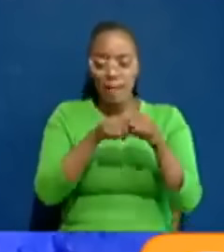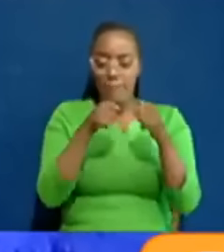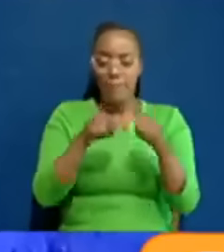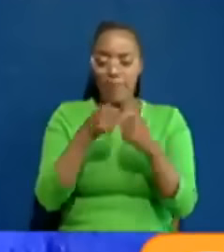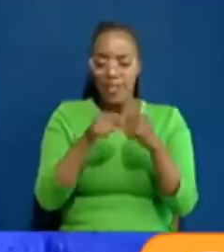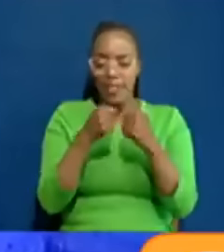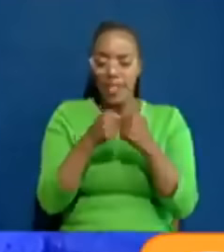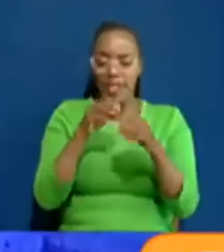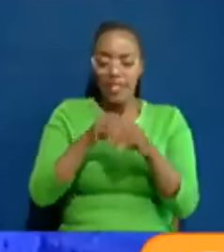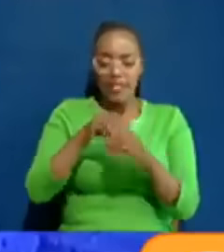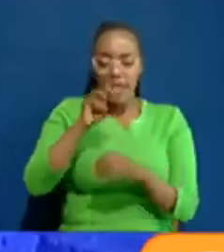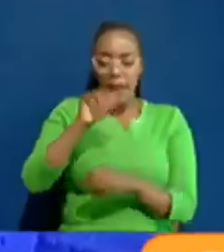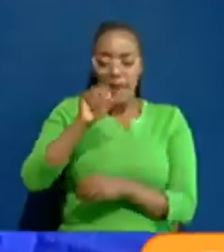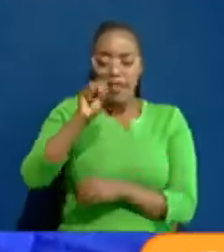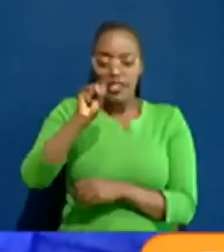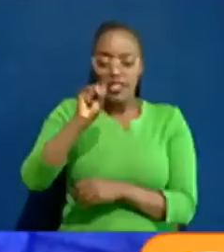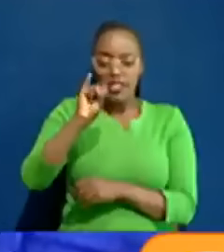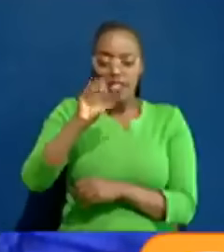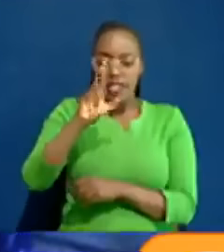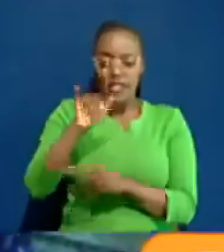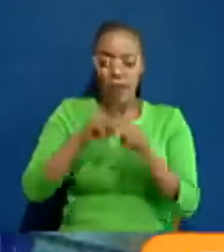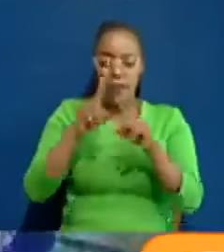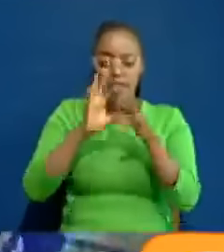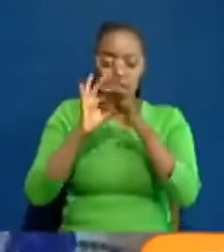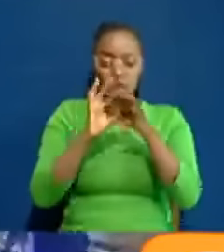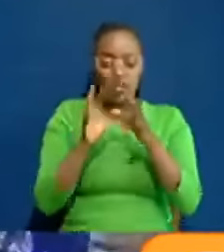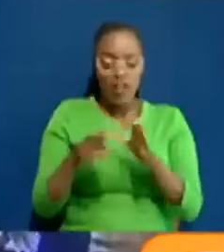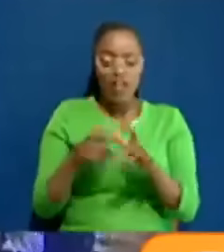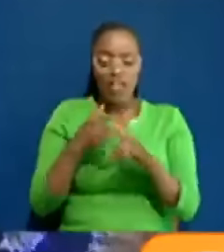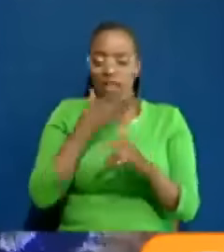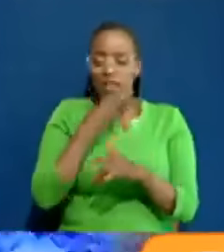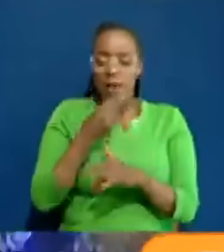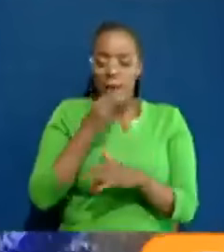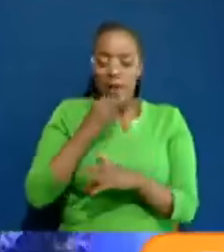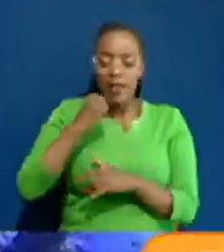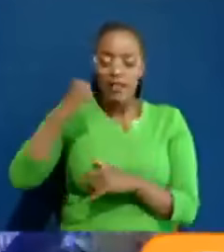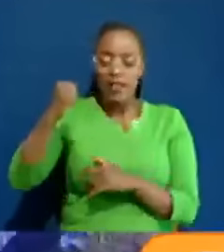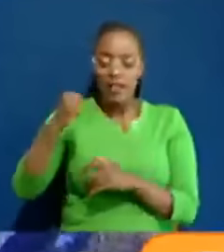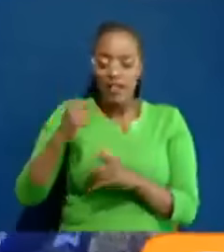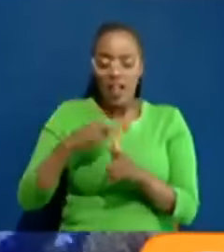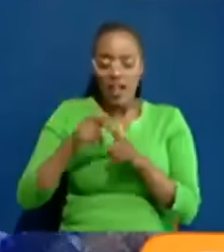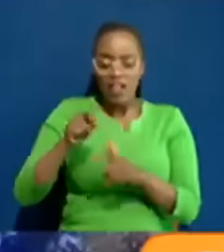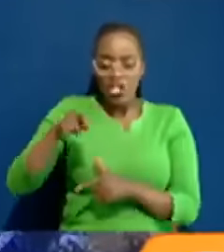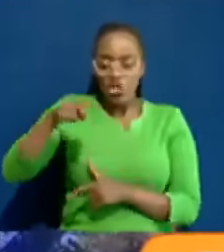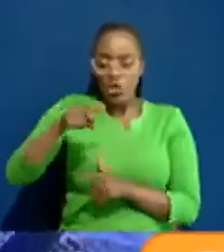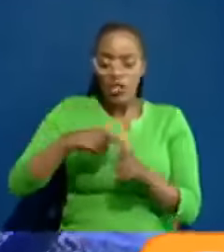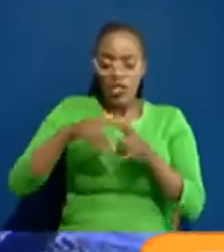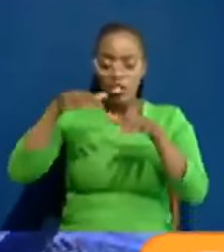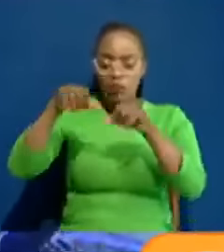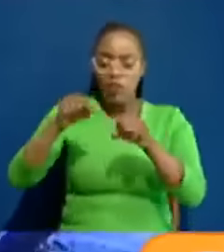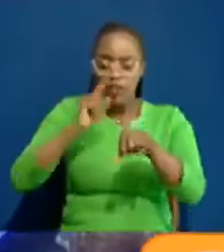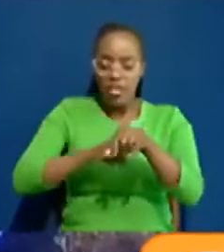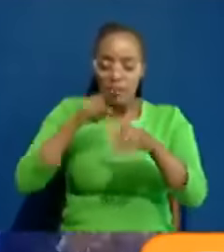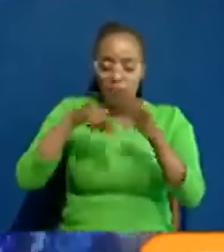of Machiri. In a coordinated operation, the men whose rifles have torches take position inside